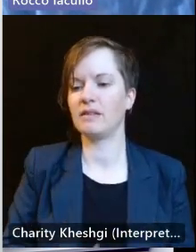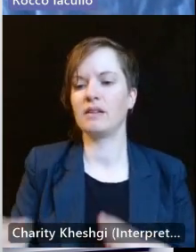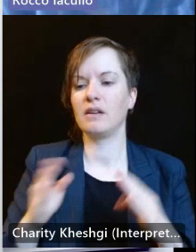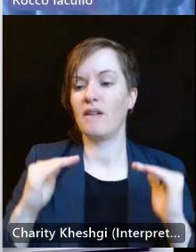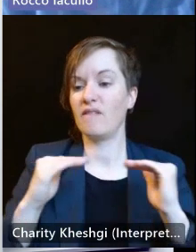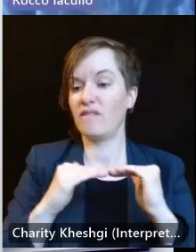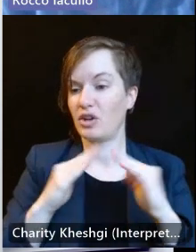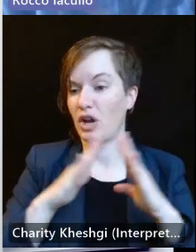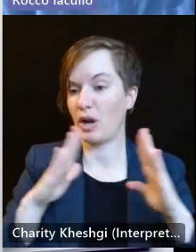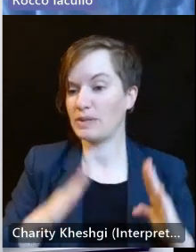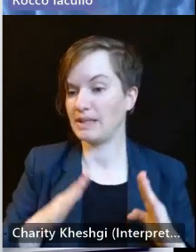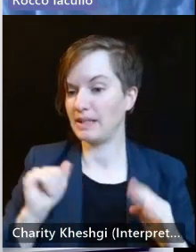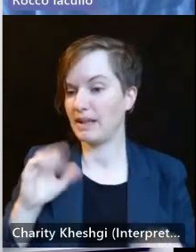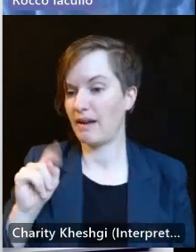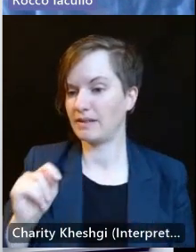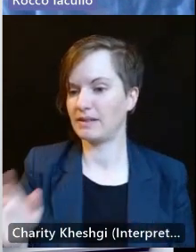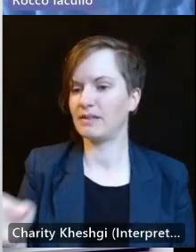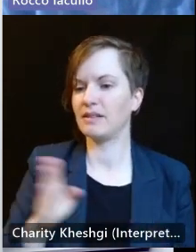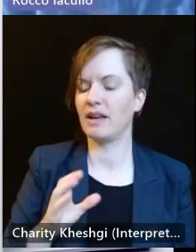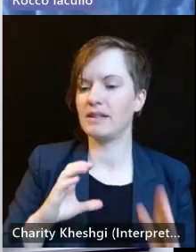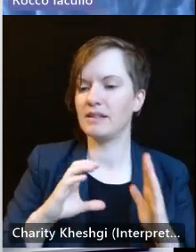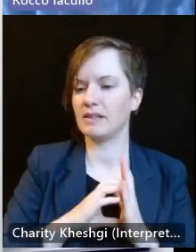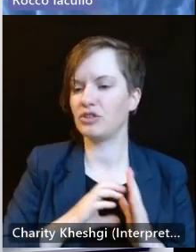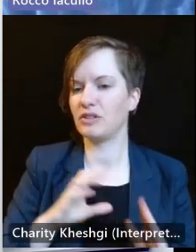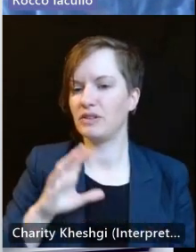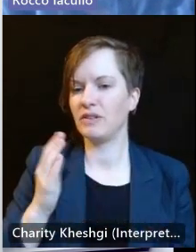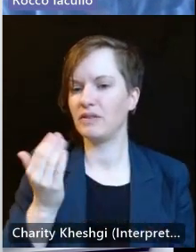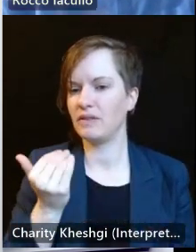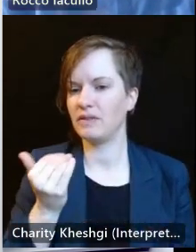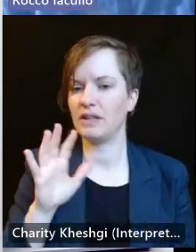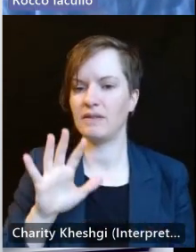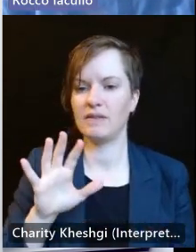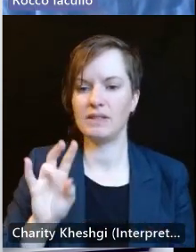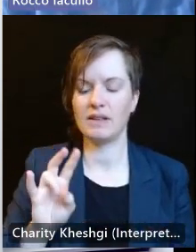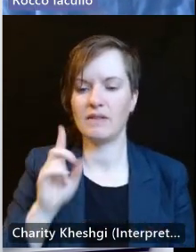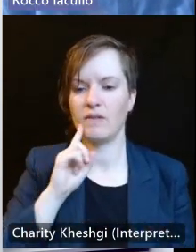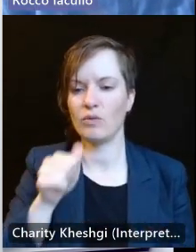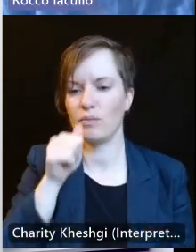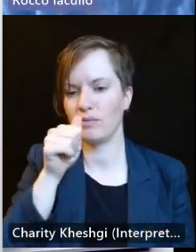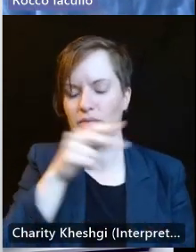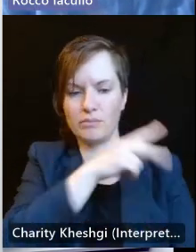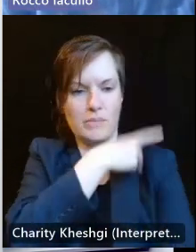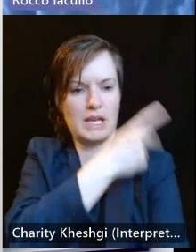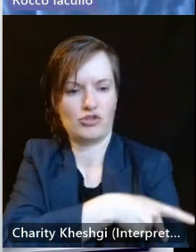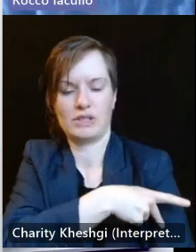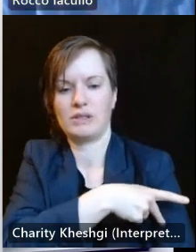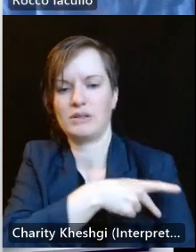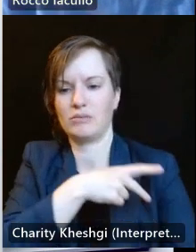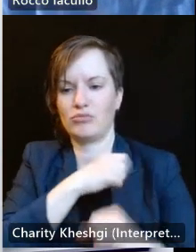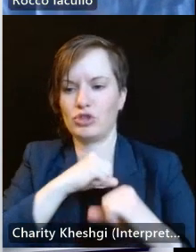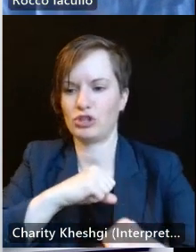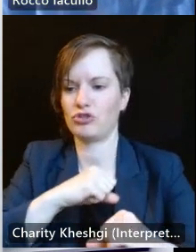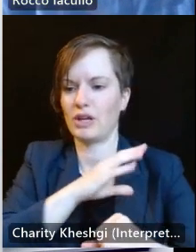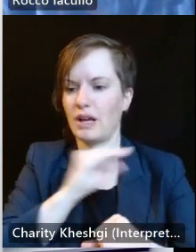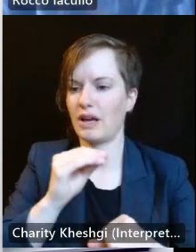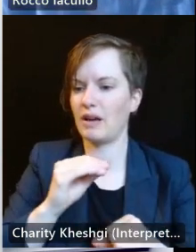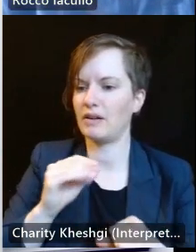Section 1557 of the Patient Protection and Affordable Care Act.